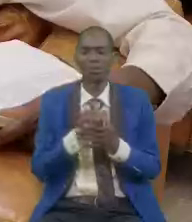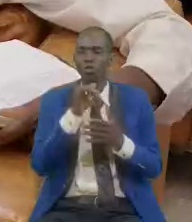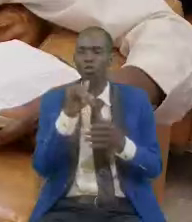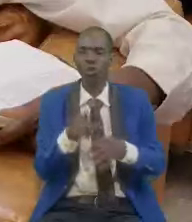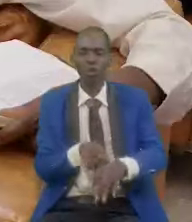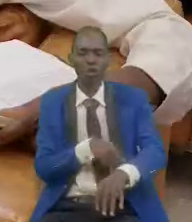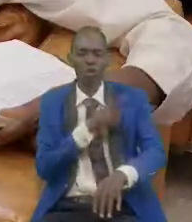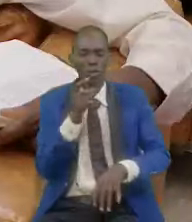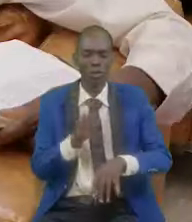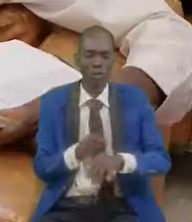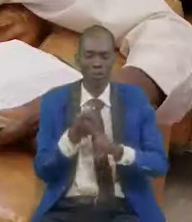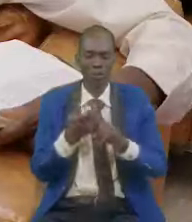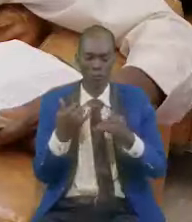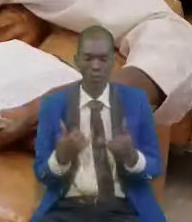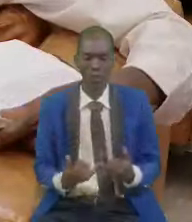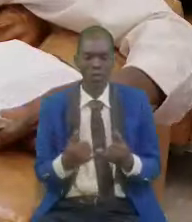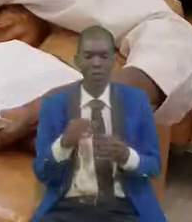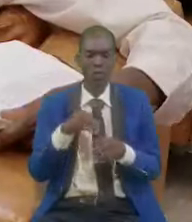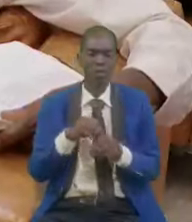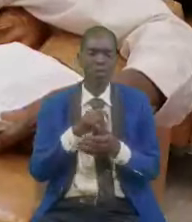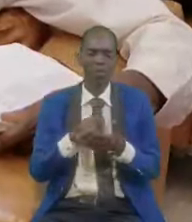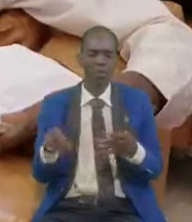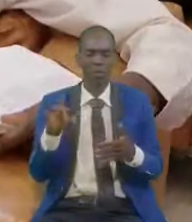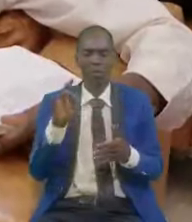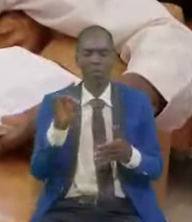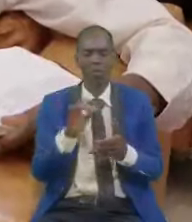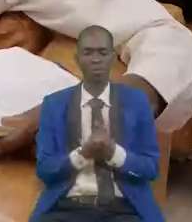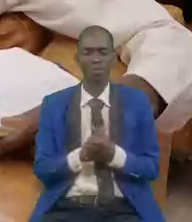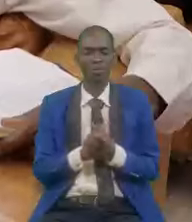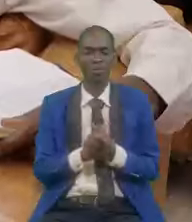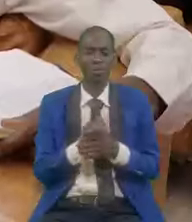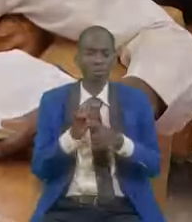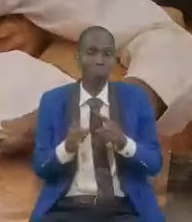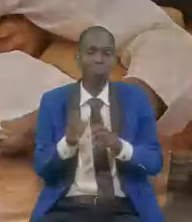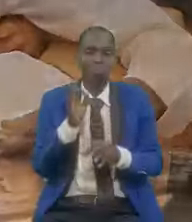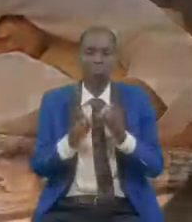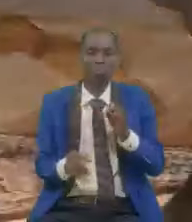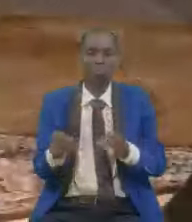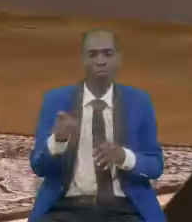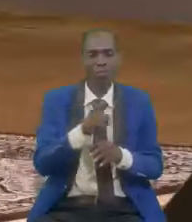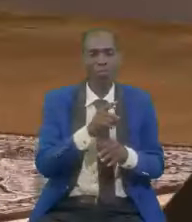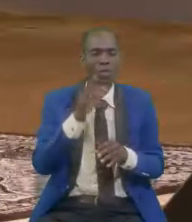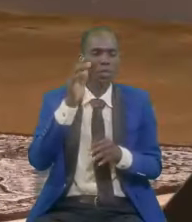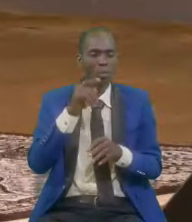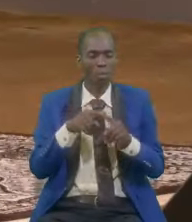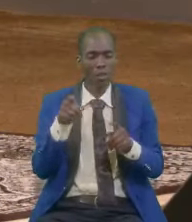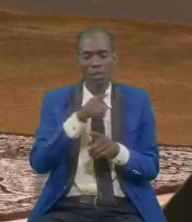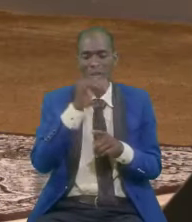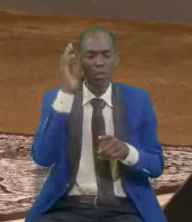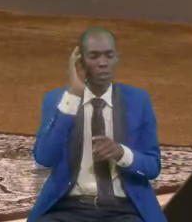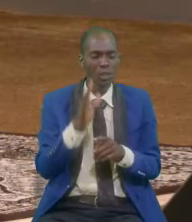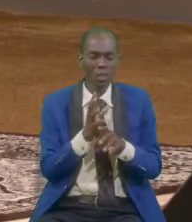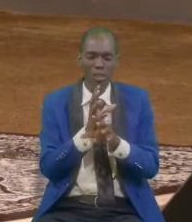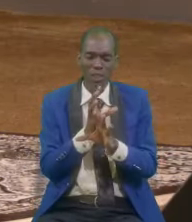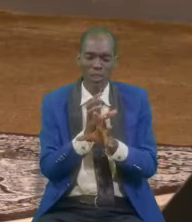days hence. Verse 8, in verse 8, but he shall receive power. That's the gift of God. He